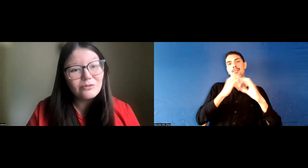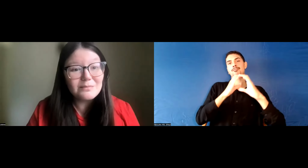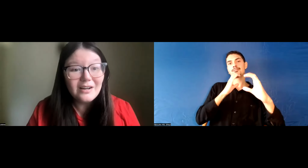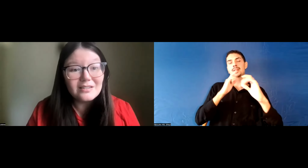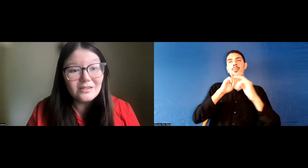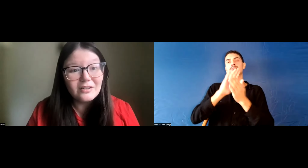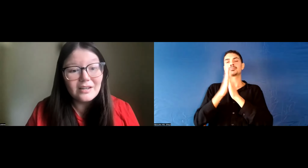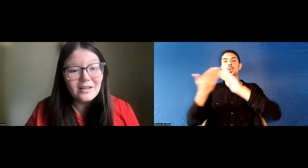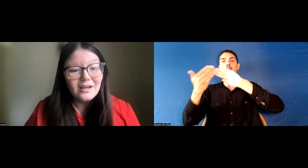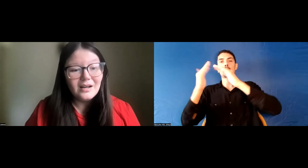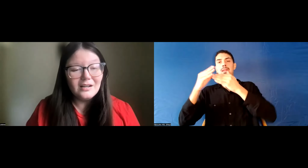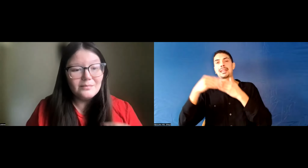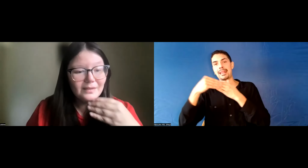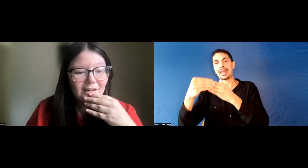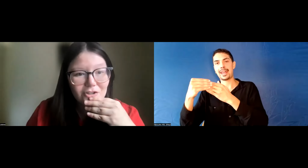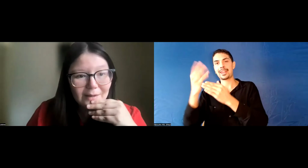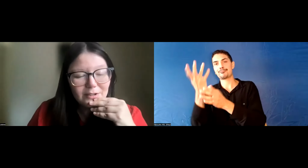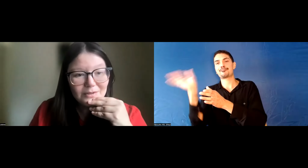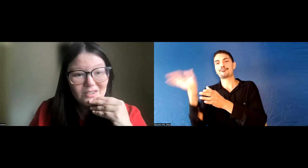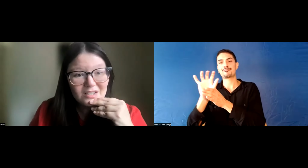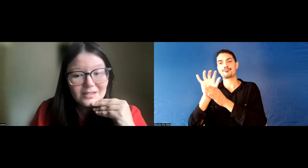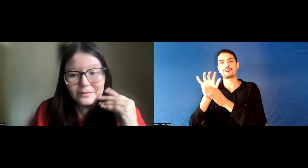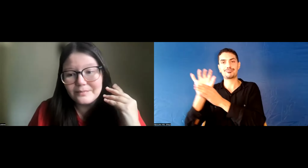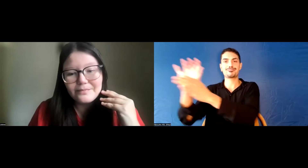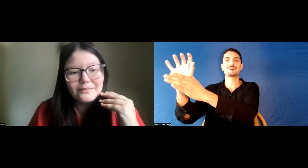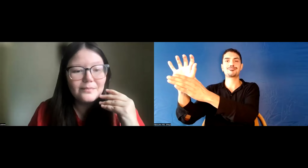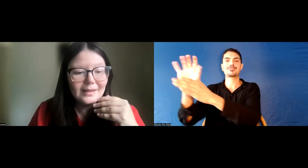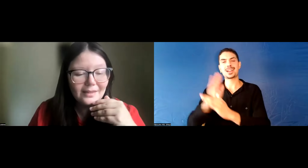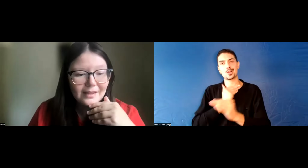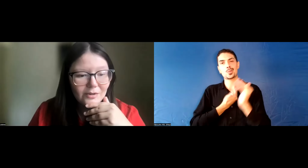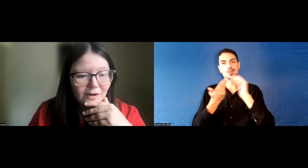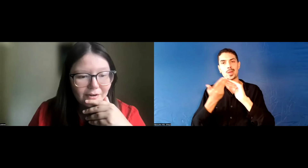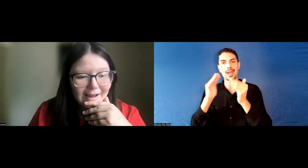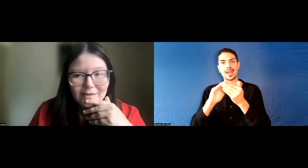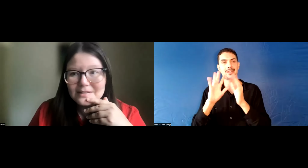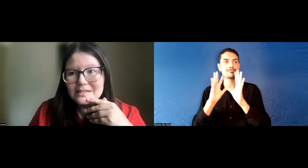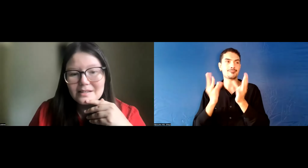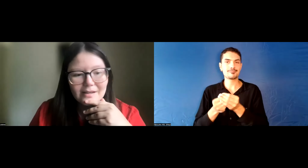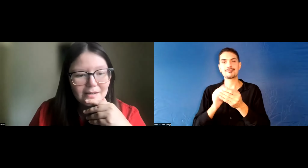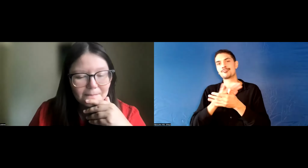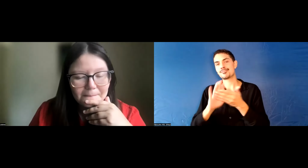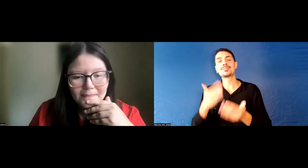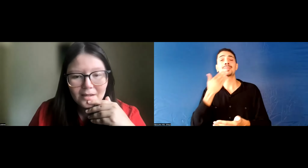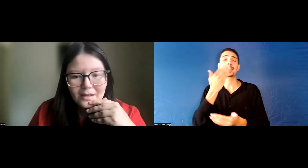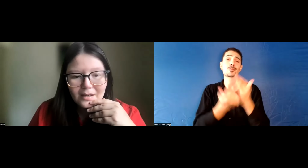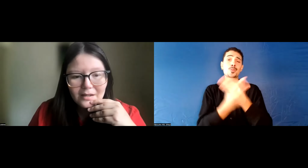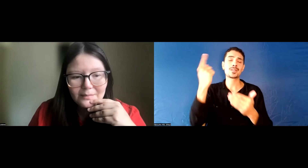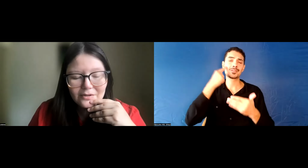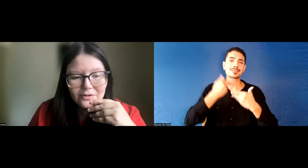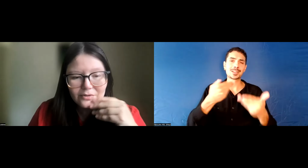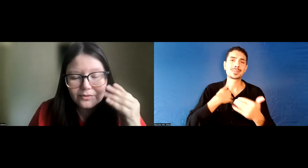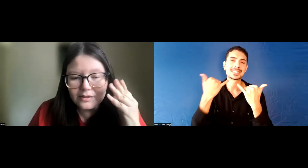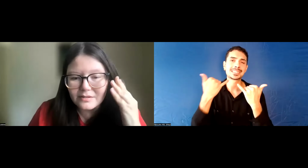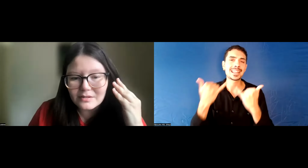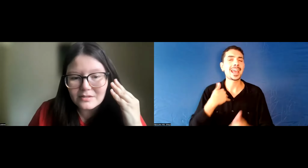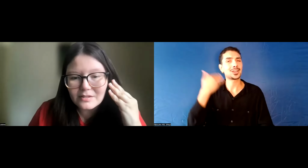driven response look like in our tribal communities? So thank you all for having me today. I don't